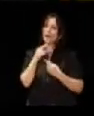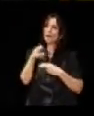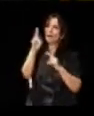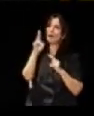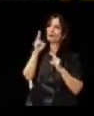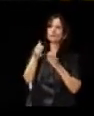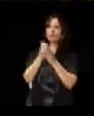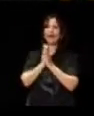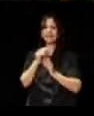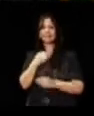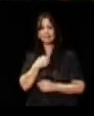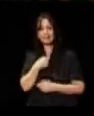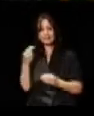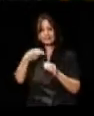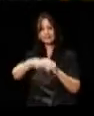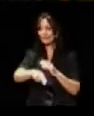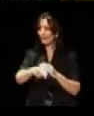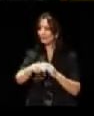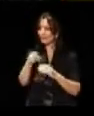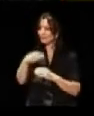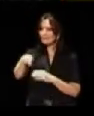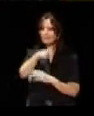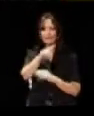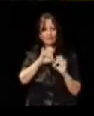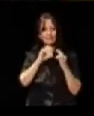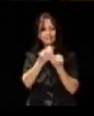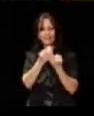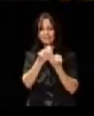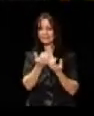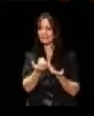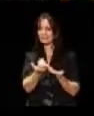you today and your families. Once again,